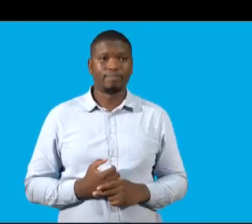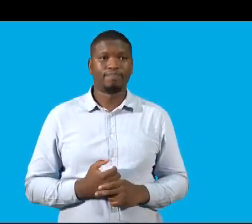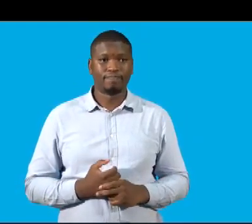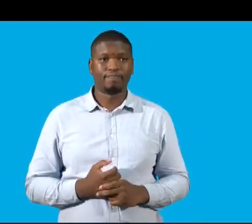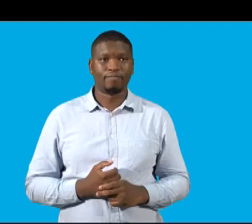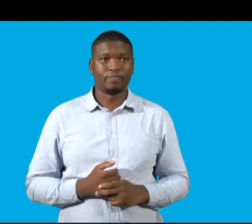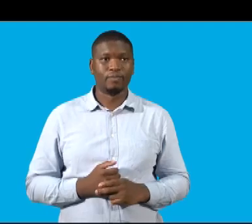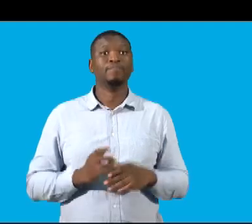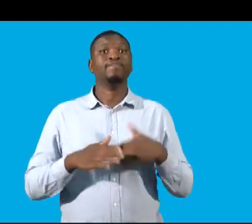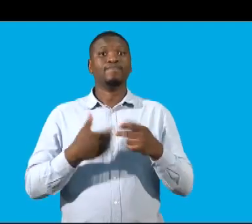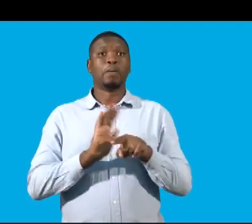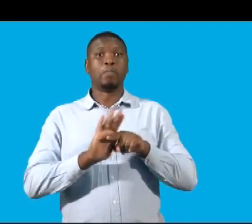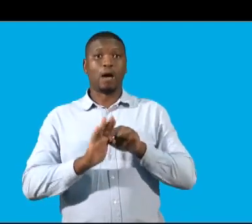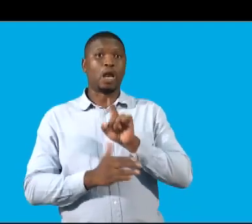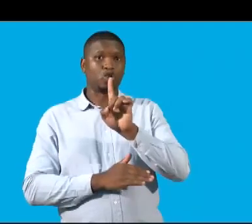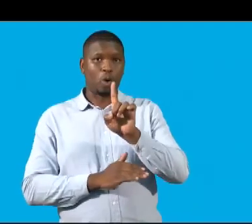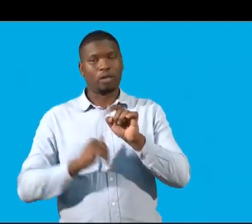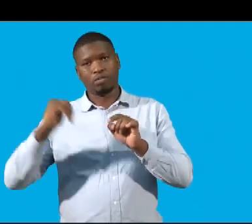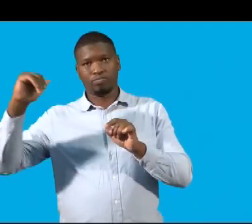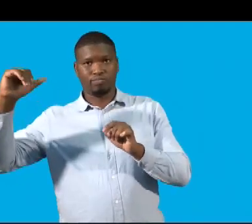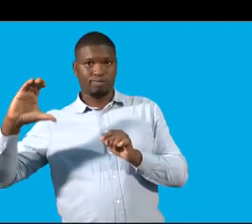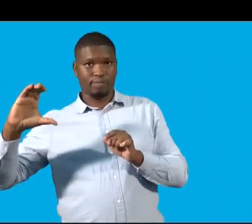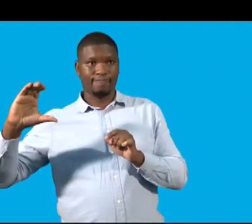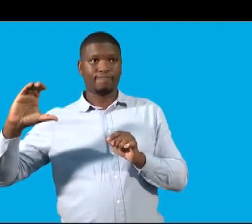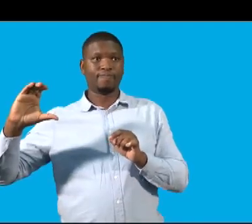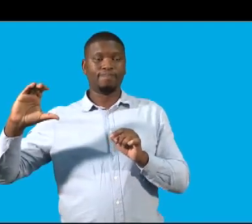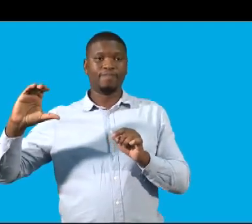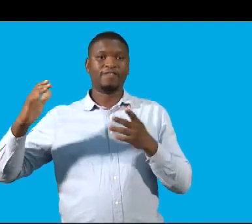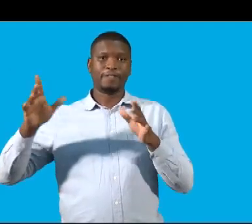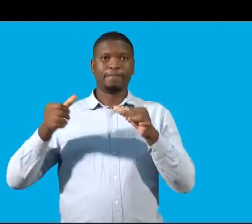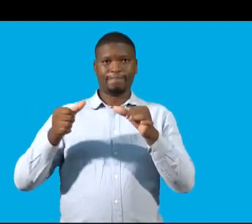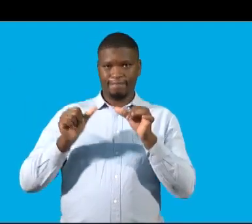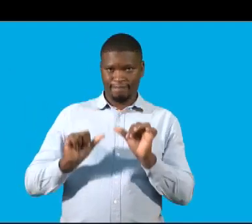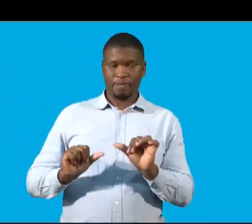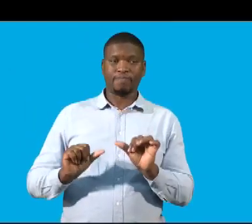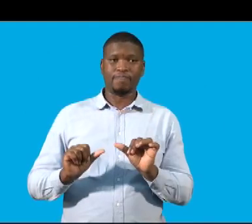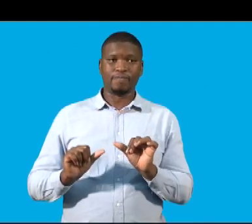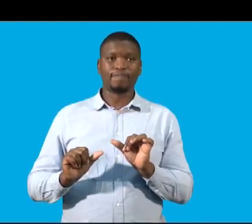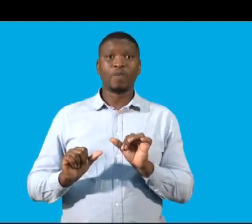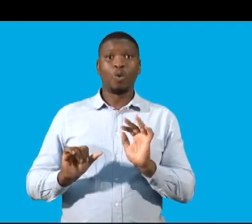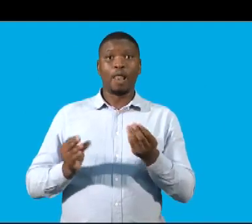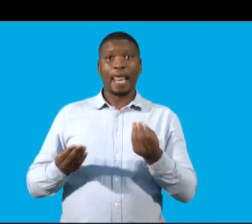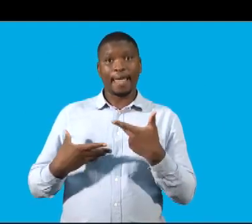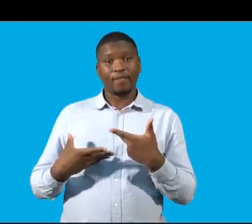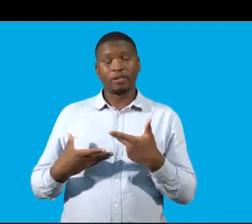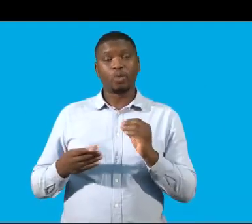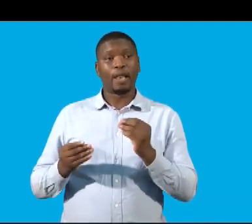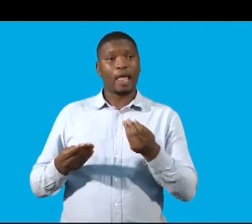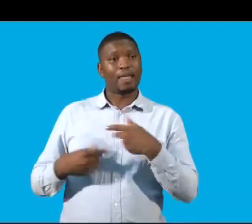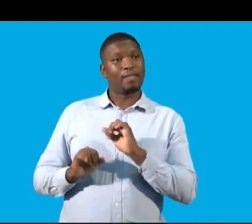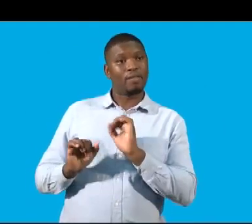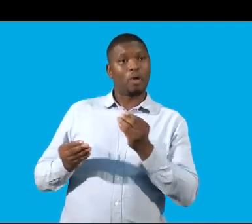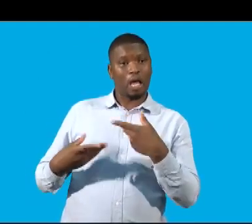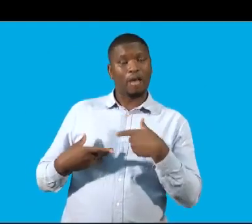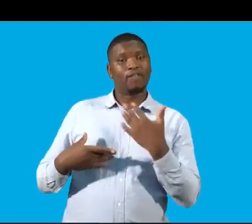And as for the rest of our formula, we are going to close that bracket, and that is going to give us a value, and